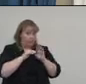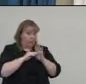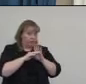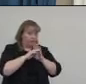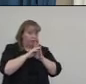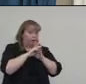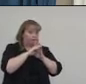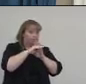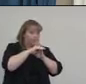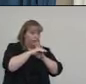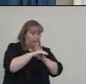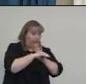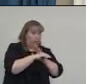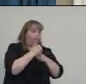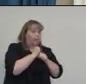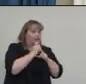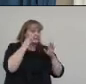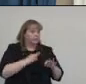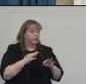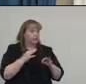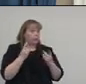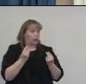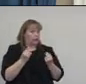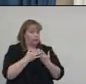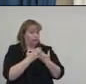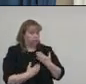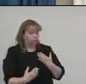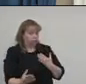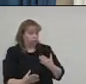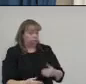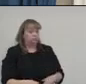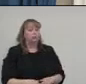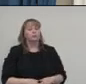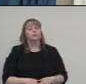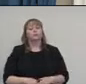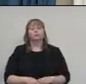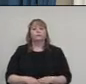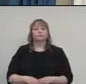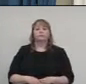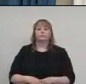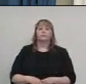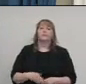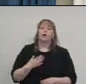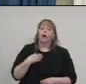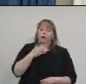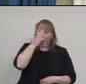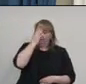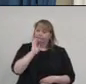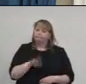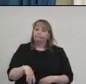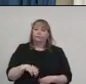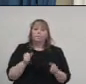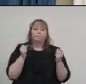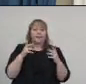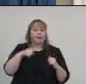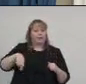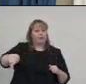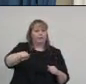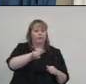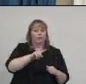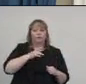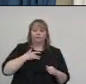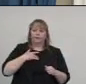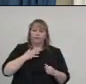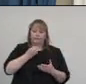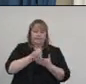ratio as somebody in Clark that has a bigger ratio. So the county has to be comfortable that they have enough, and that when they submit that to